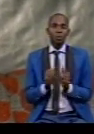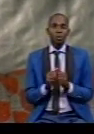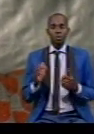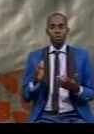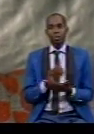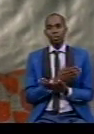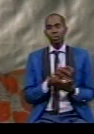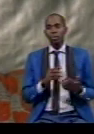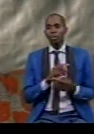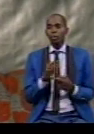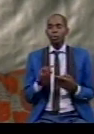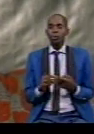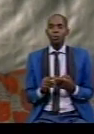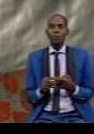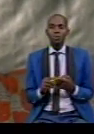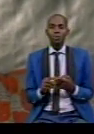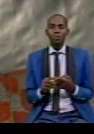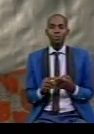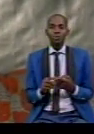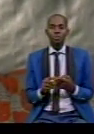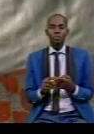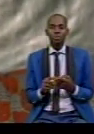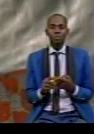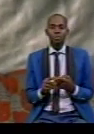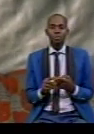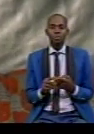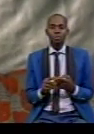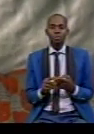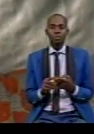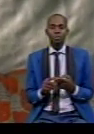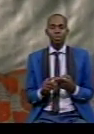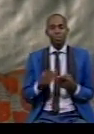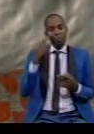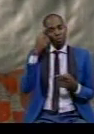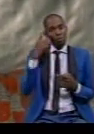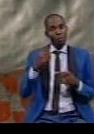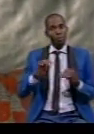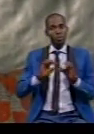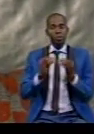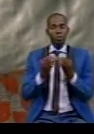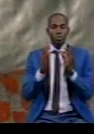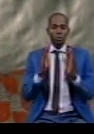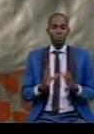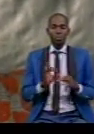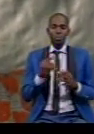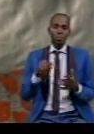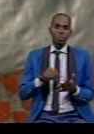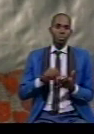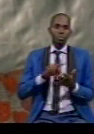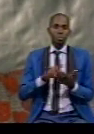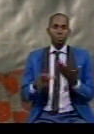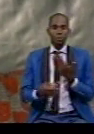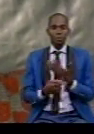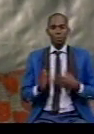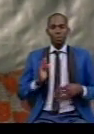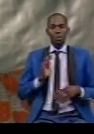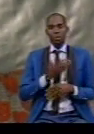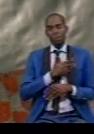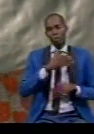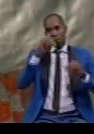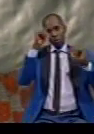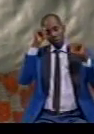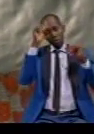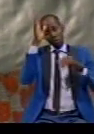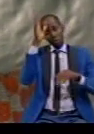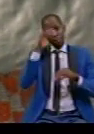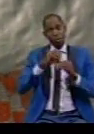chapter 10. I'm reading there from verse 19. Luke chapter 10, verse 19. And he